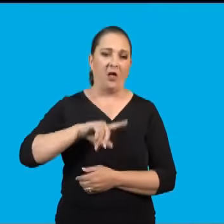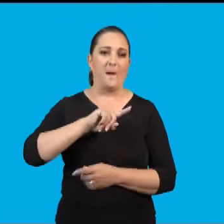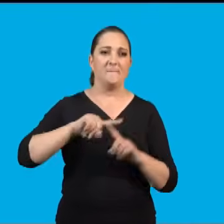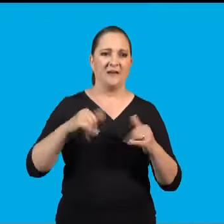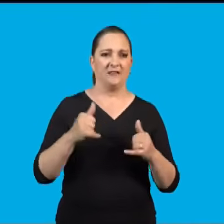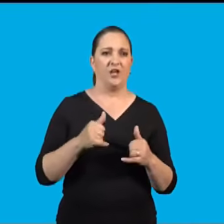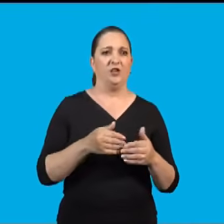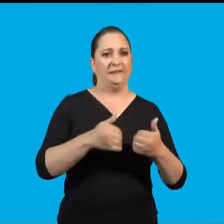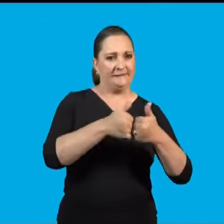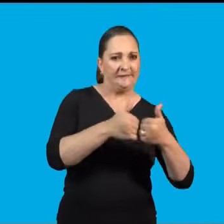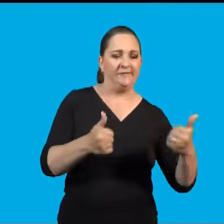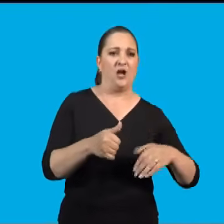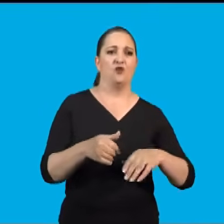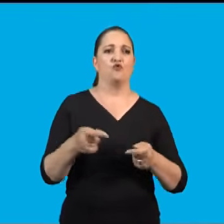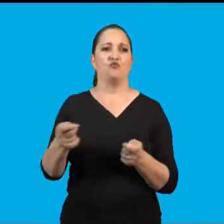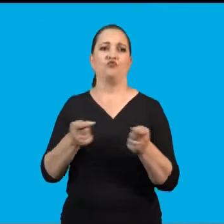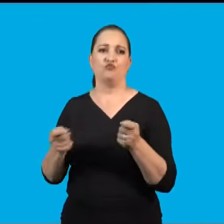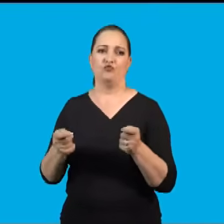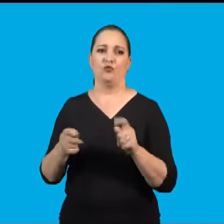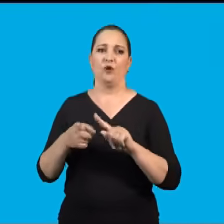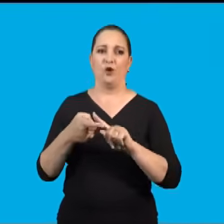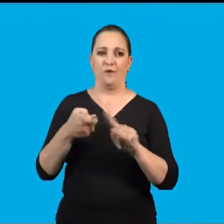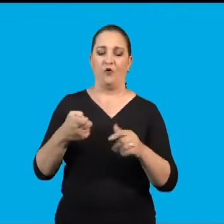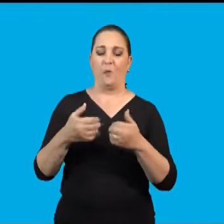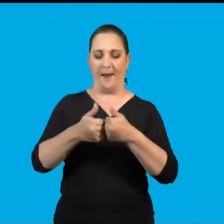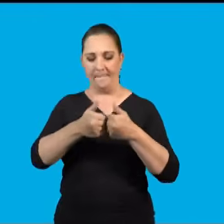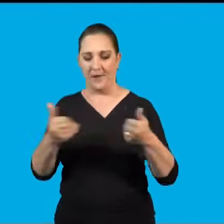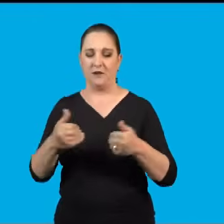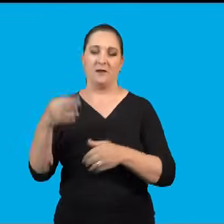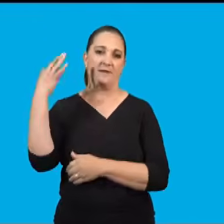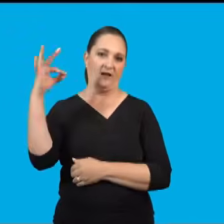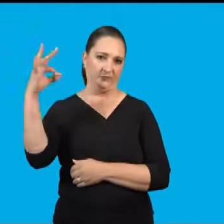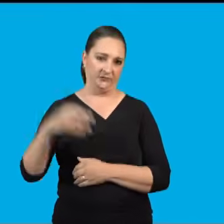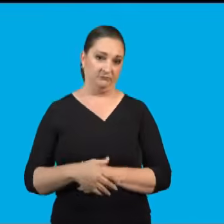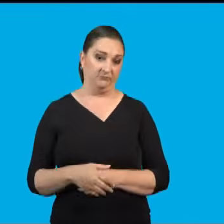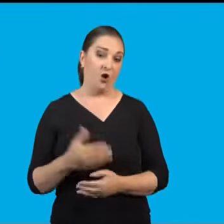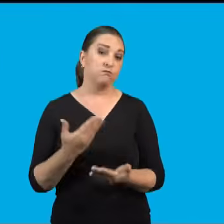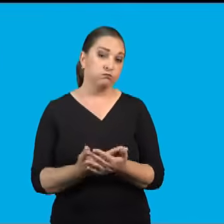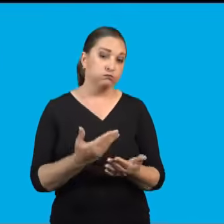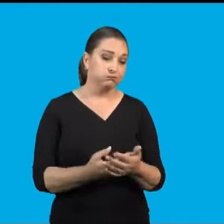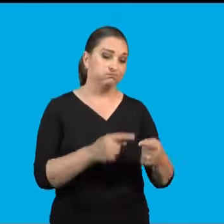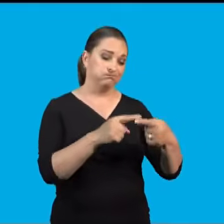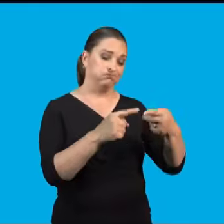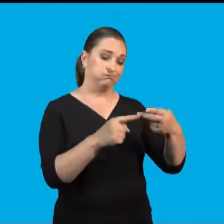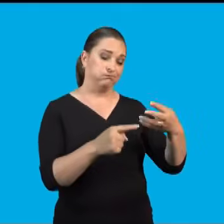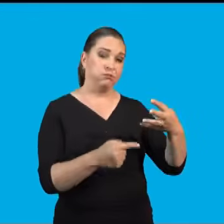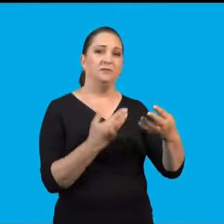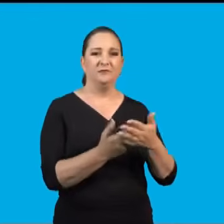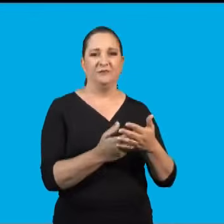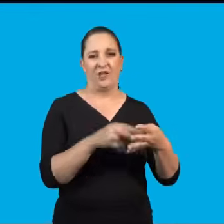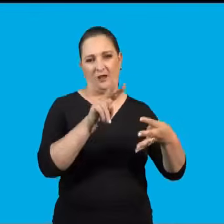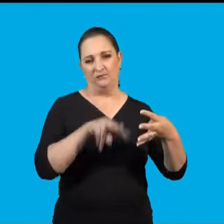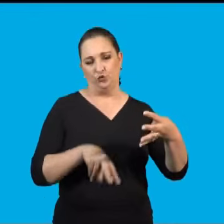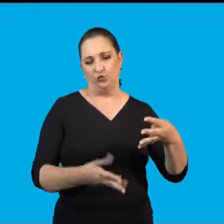the divide and rule strategy of the apartheid government. So those are all the possible